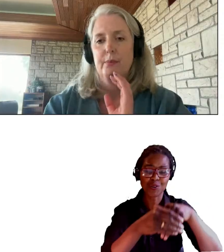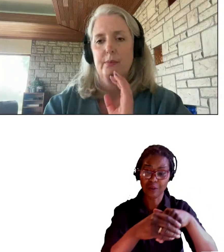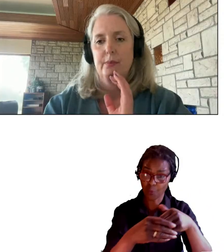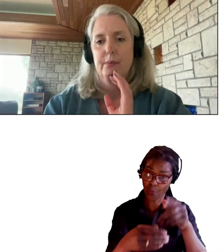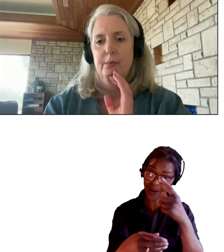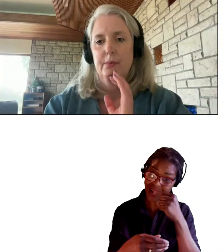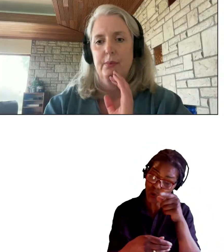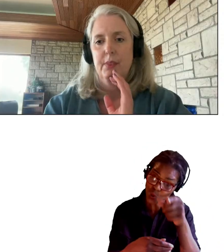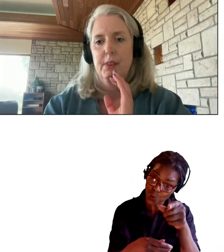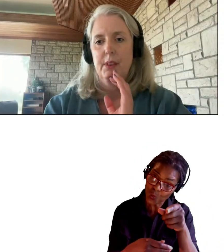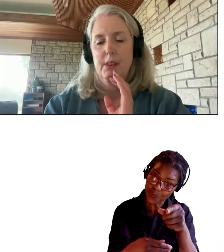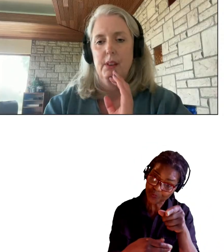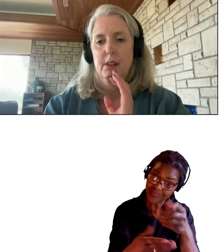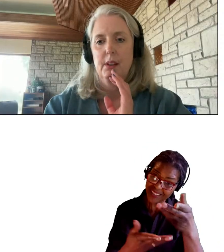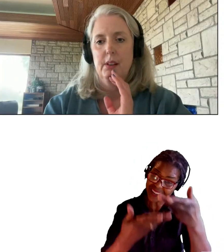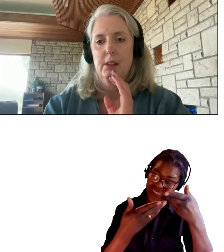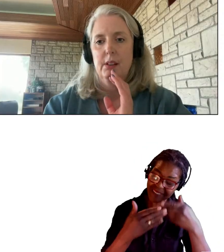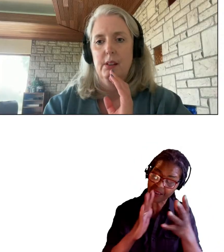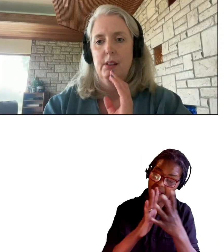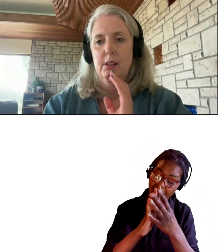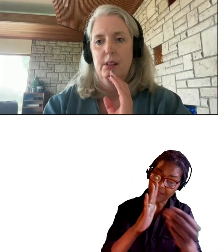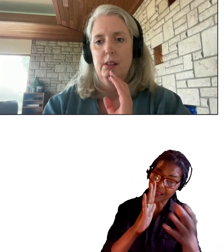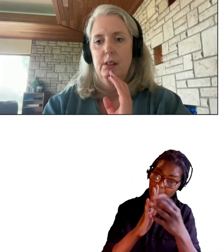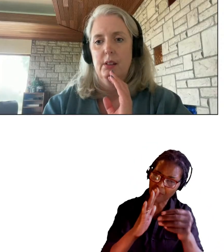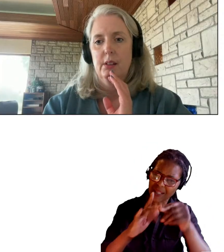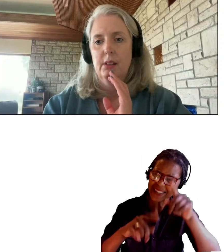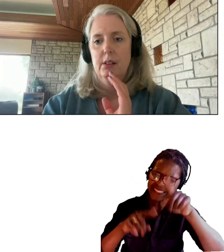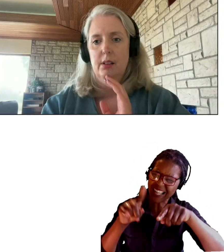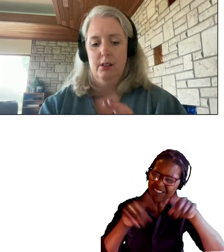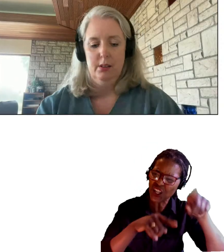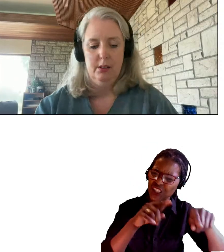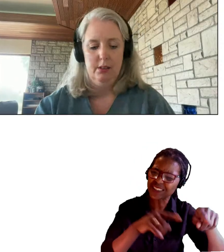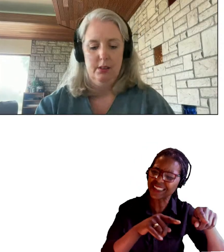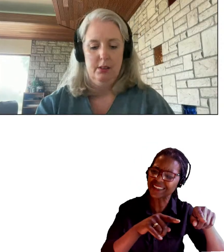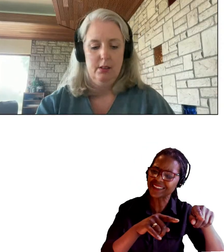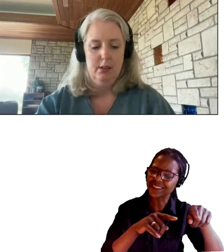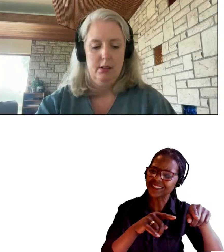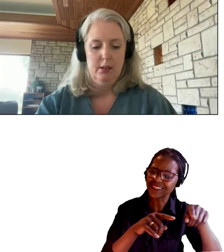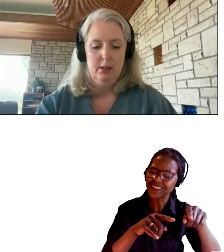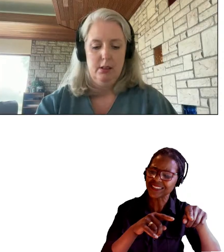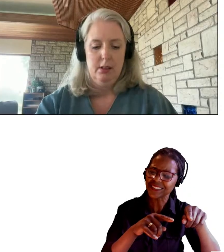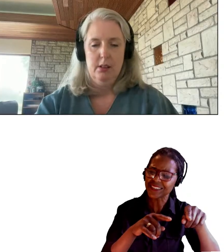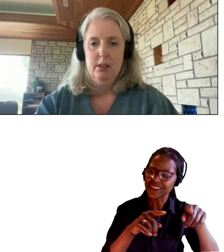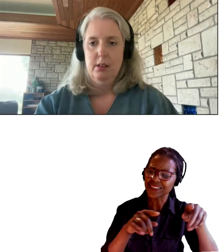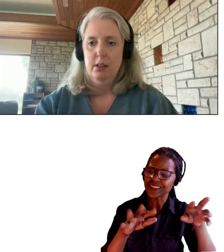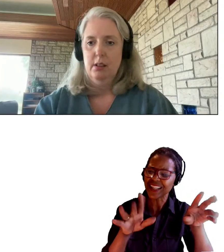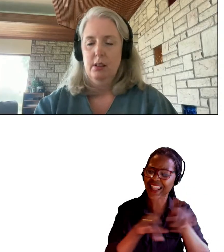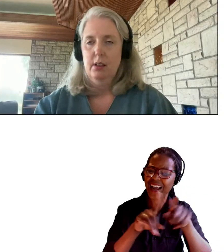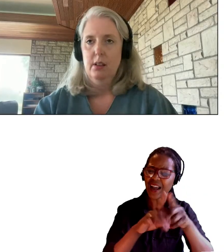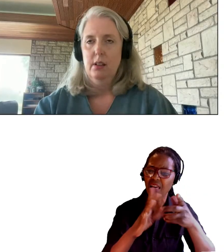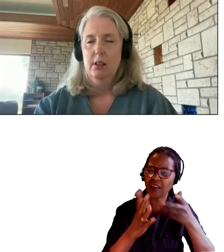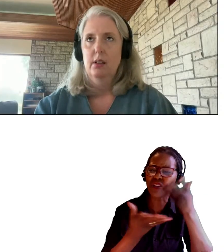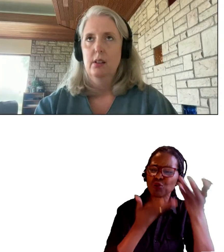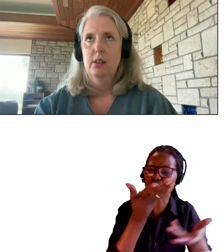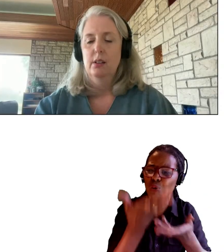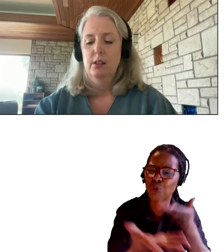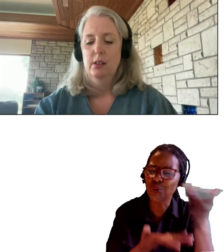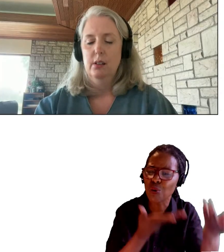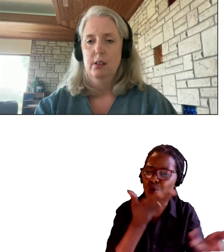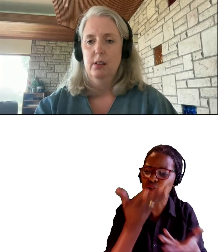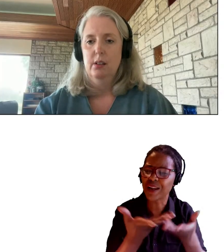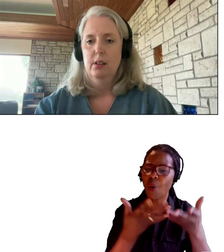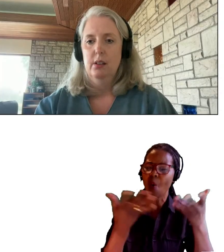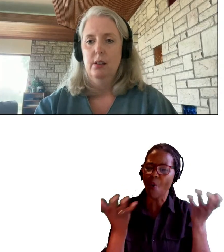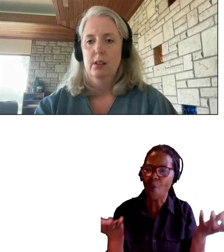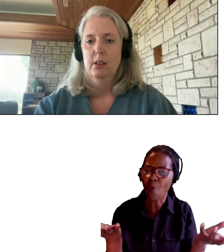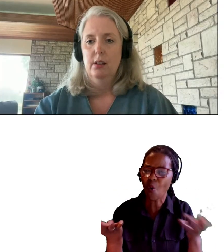example where the diversity wasn't almost like the narrative of the project? Or was it mostly when